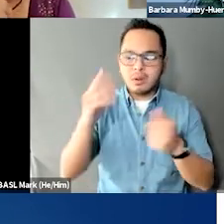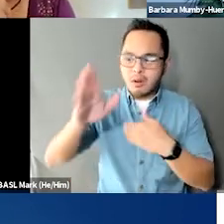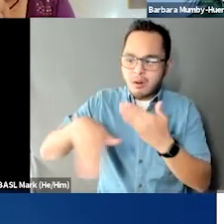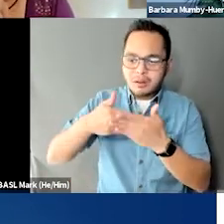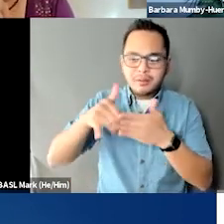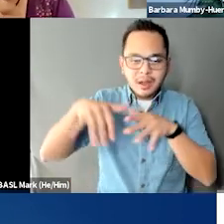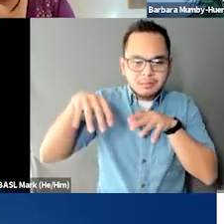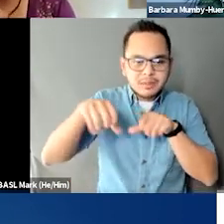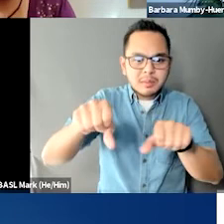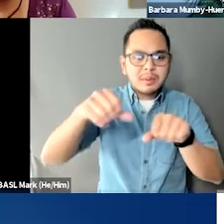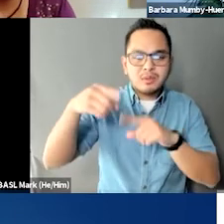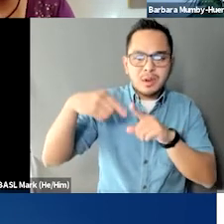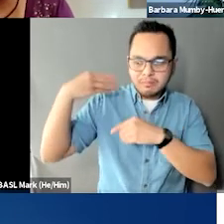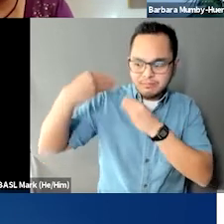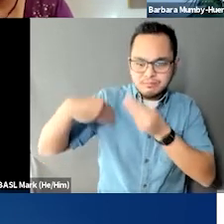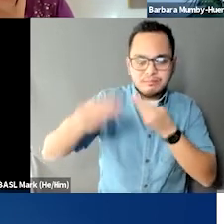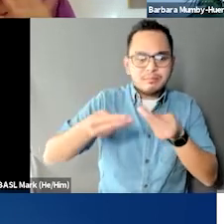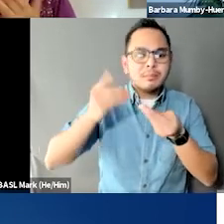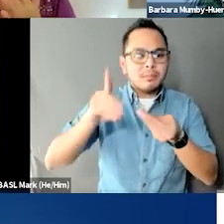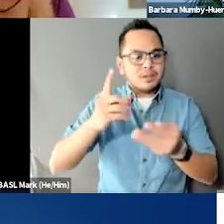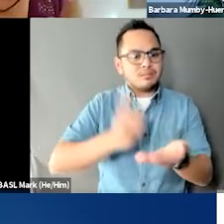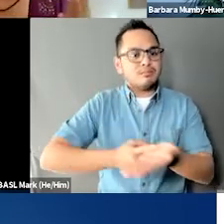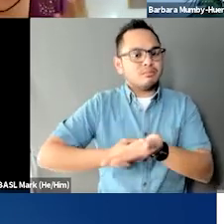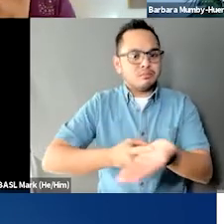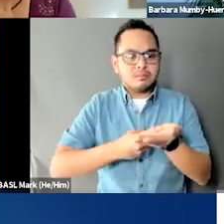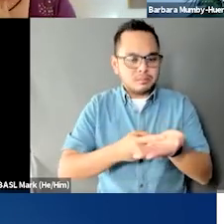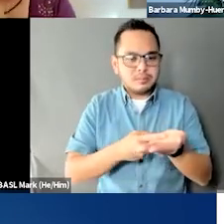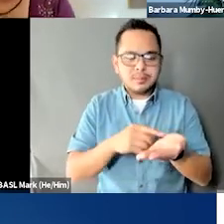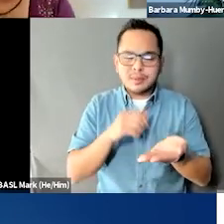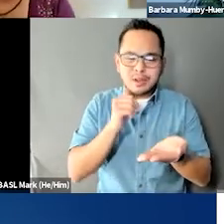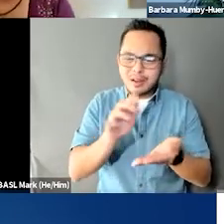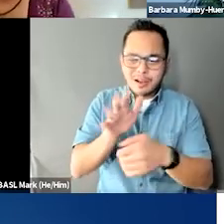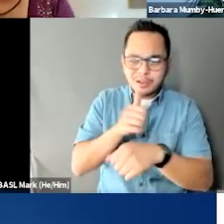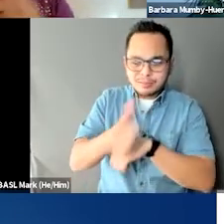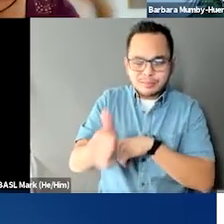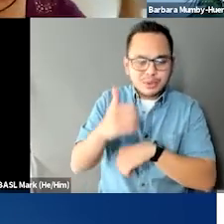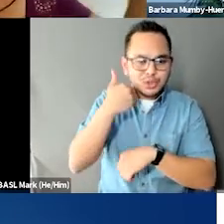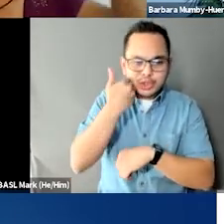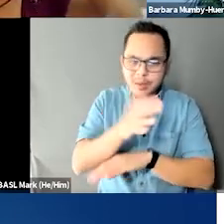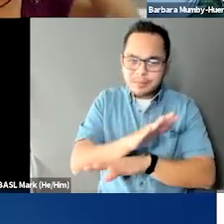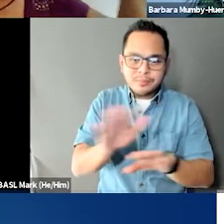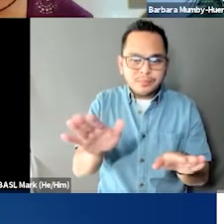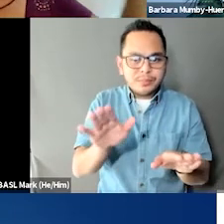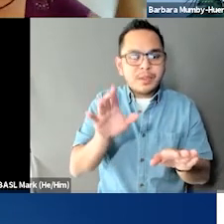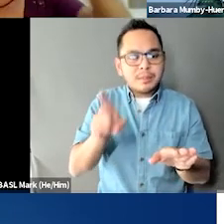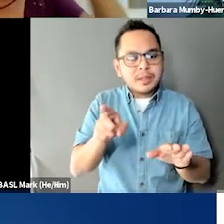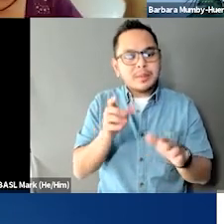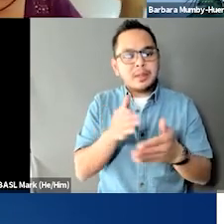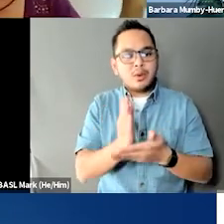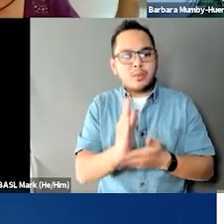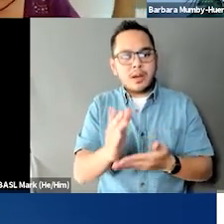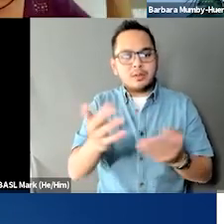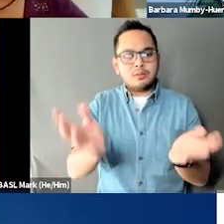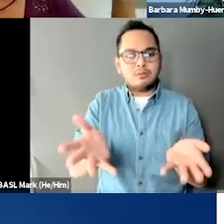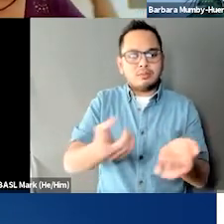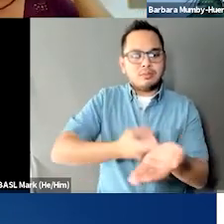patriarchy. It's not a shaming, and don't live in isolation. Like, we need to make it okay to talk about this